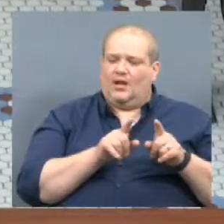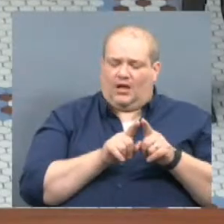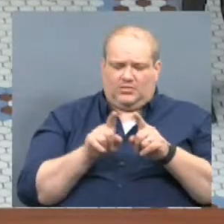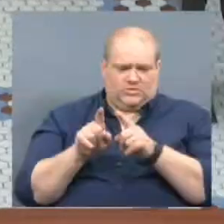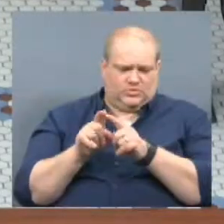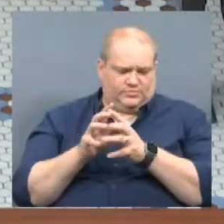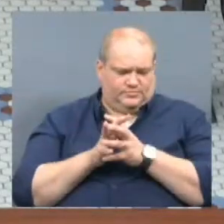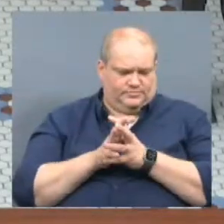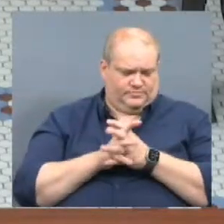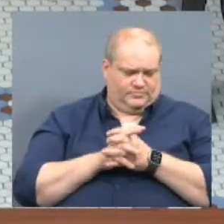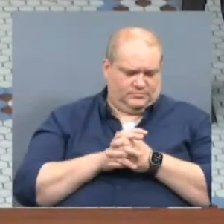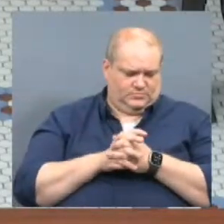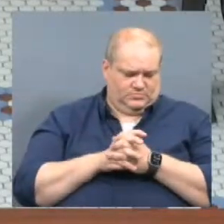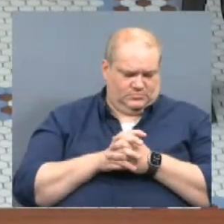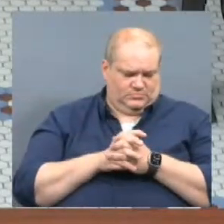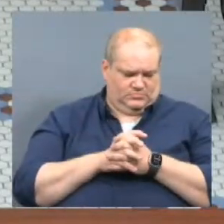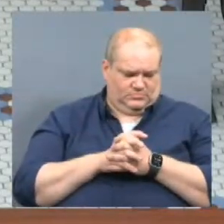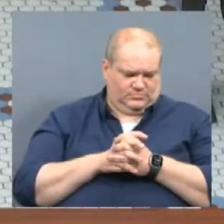Also,